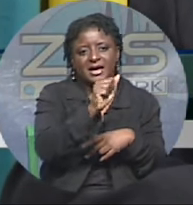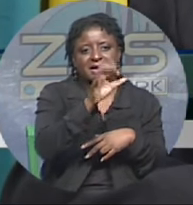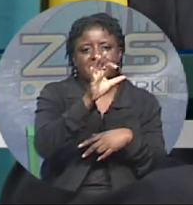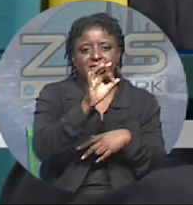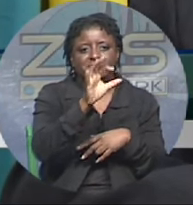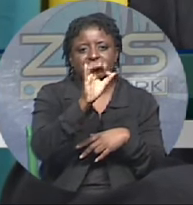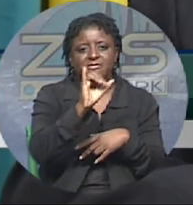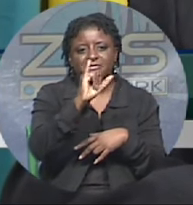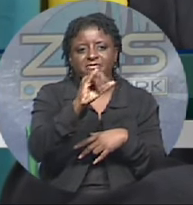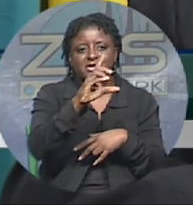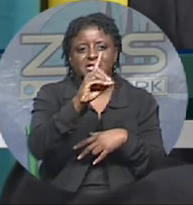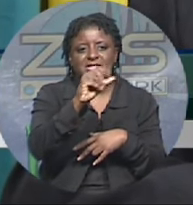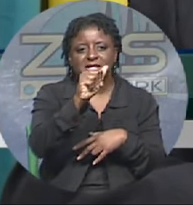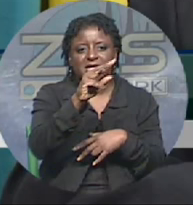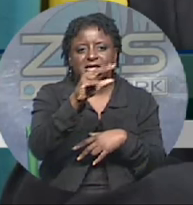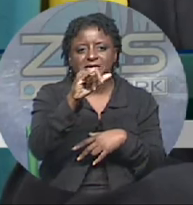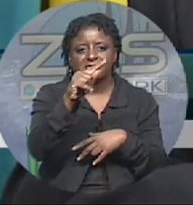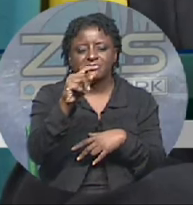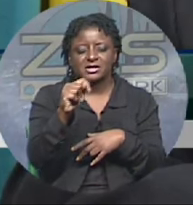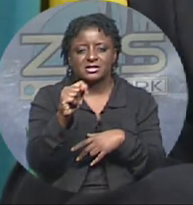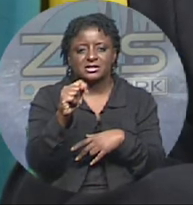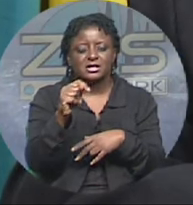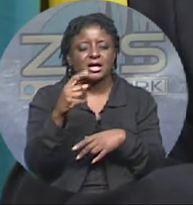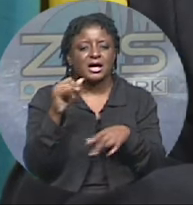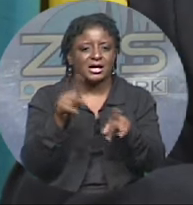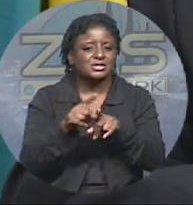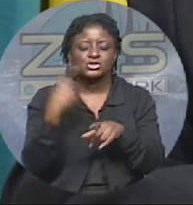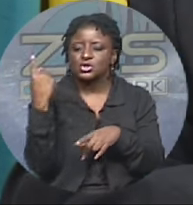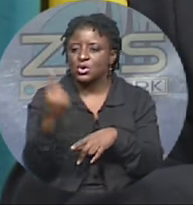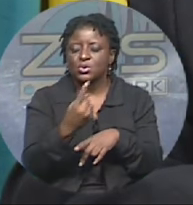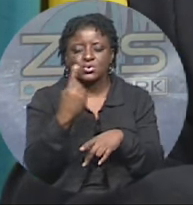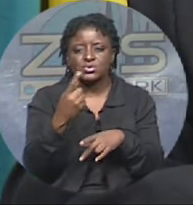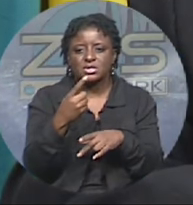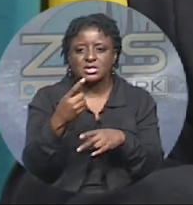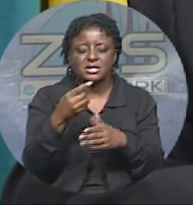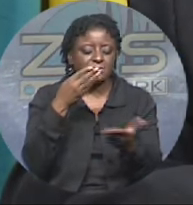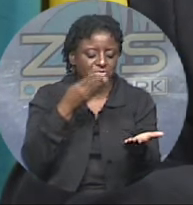identification to prove that they were born in the Bahamas